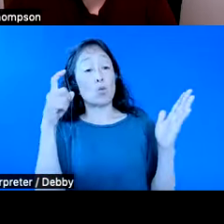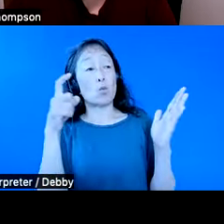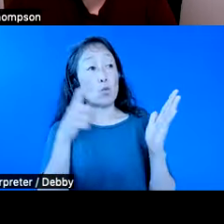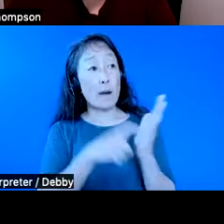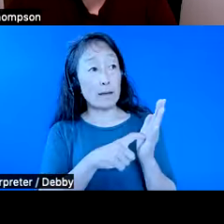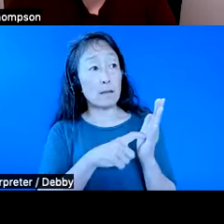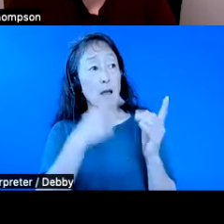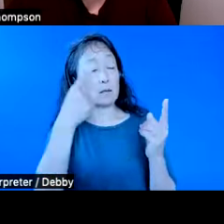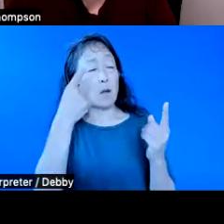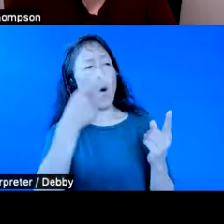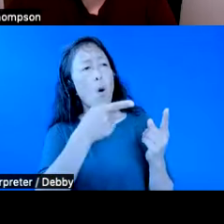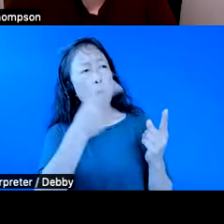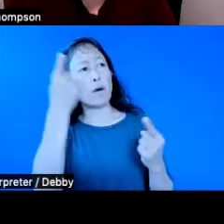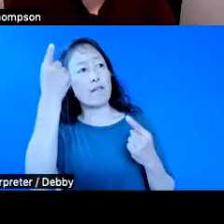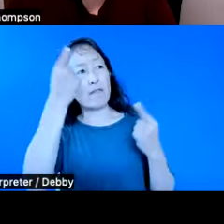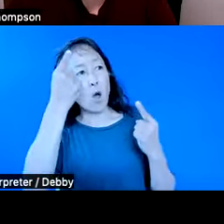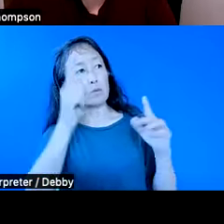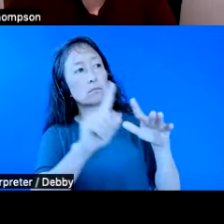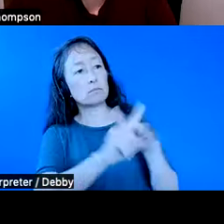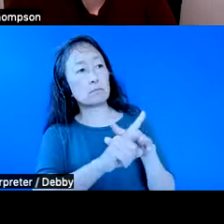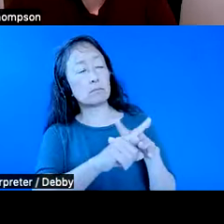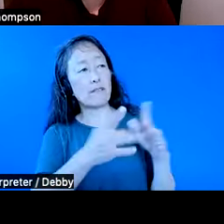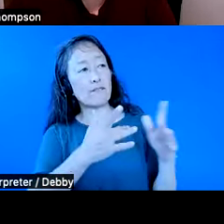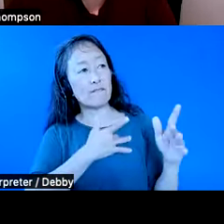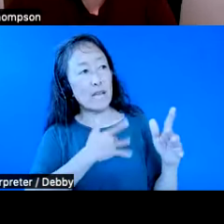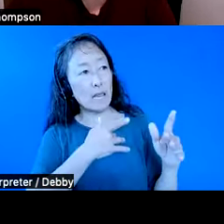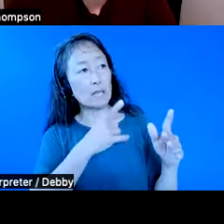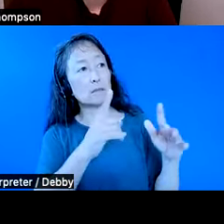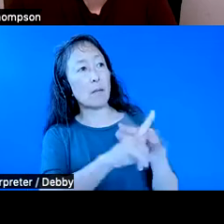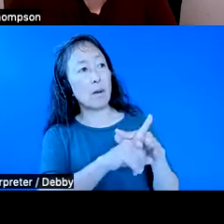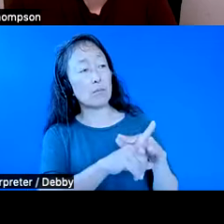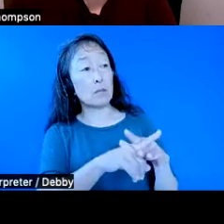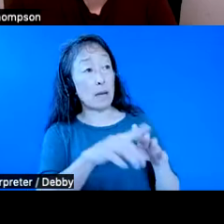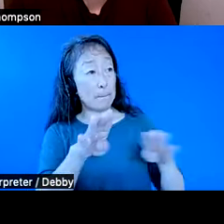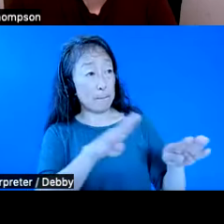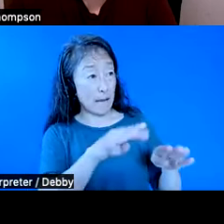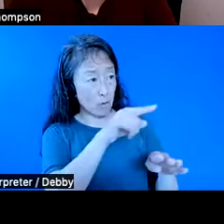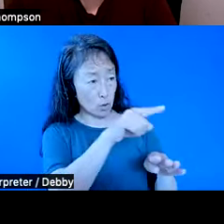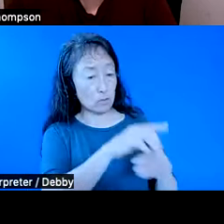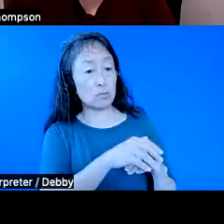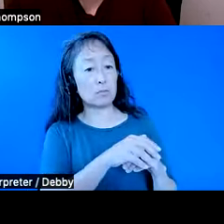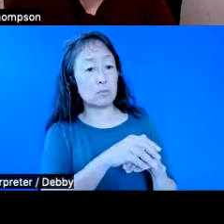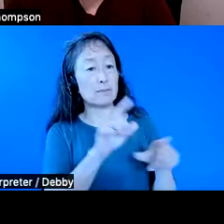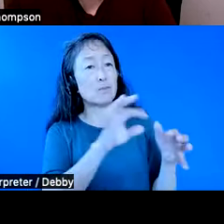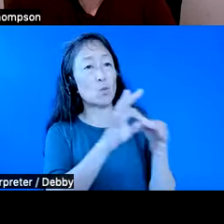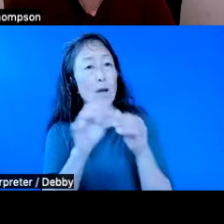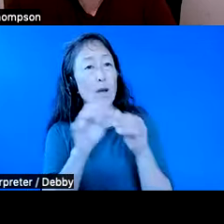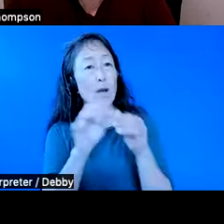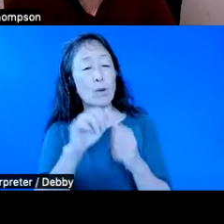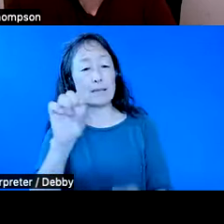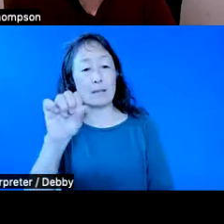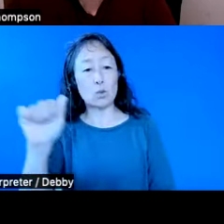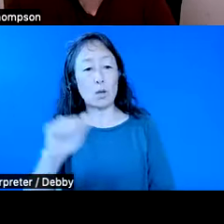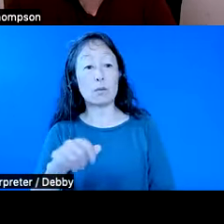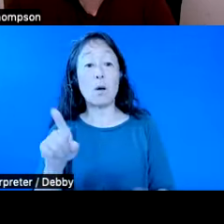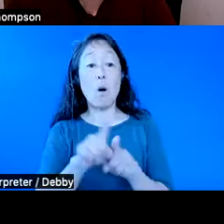feelings, behaviors as they relate to the sexual assault. Also providing education about the